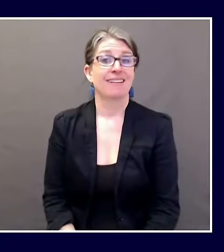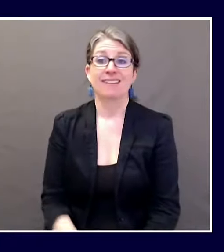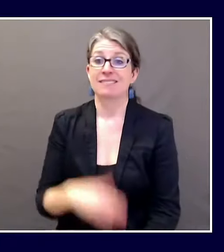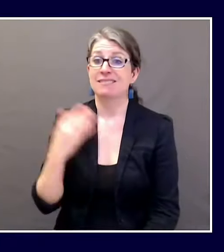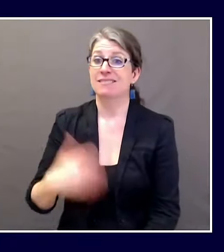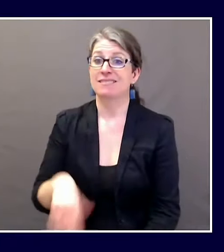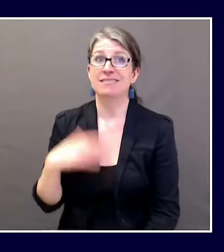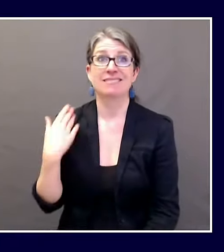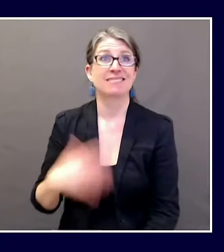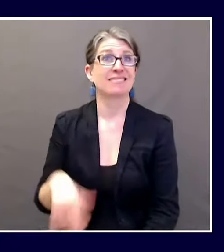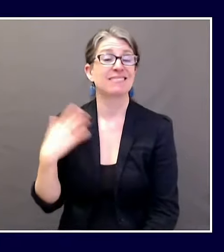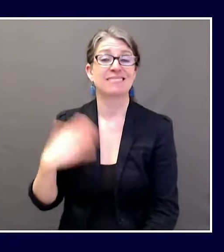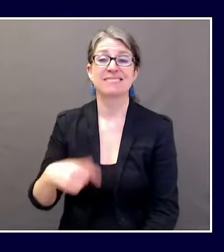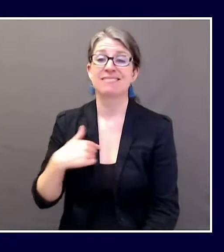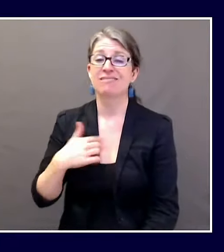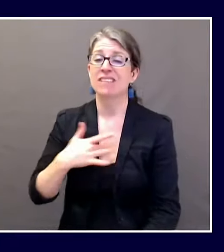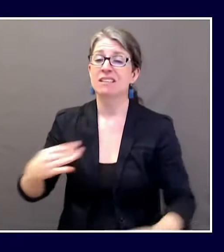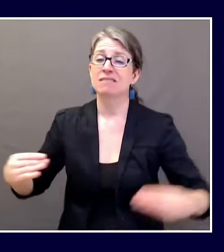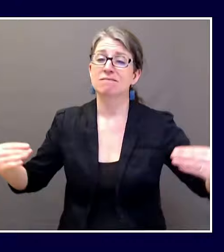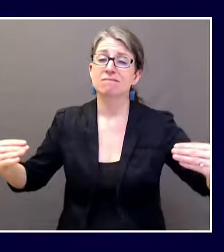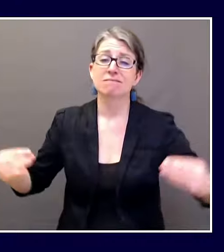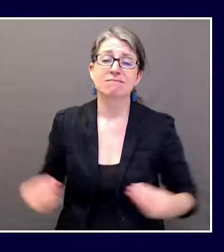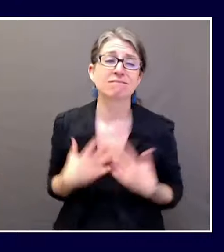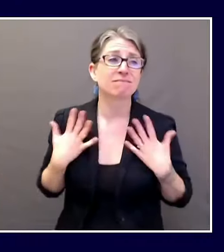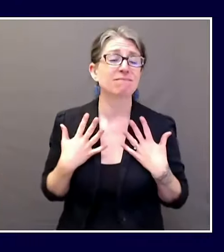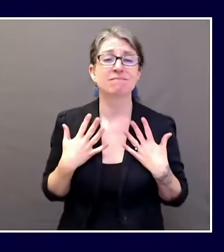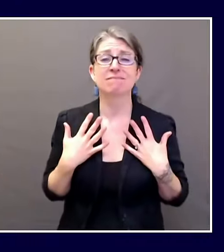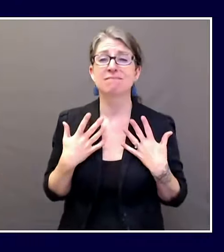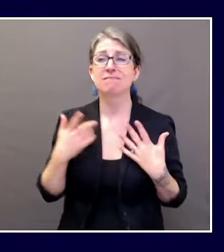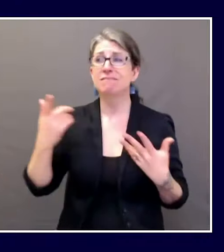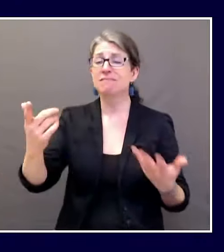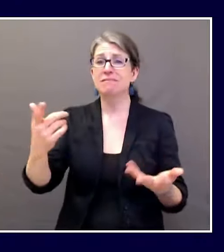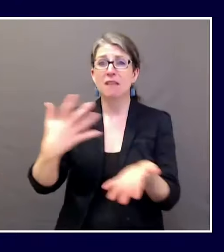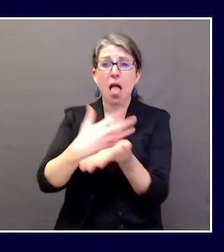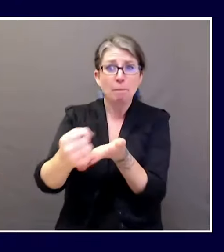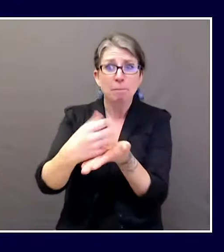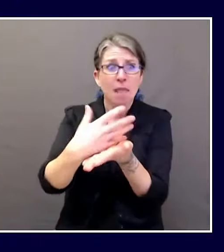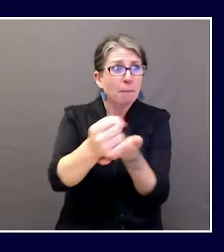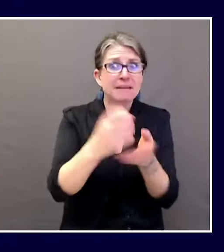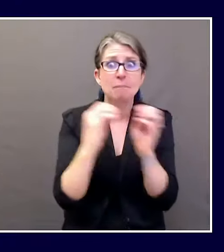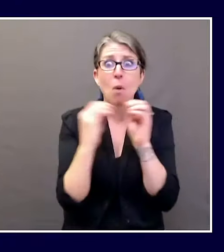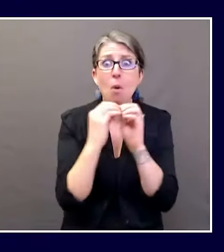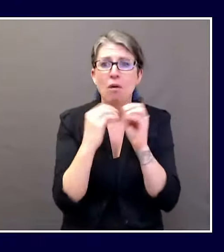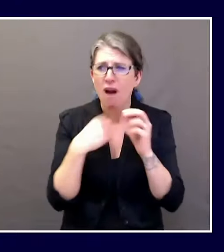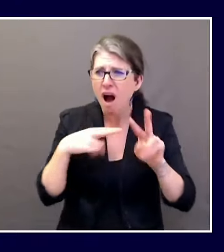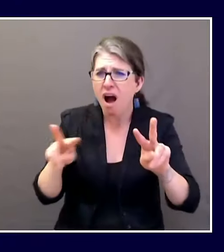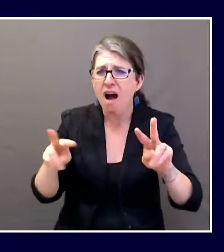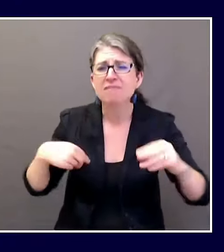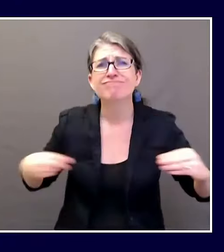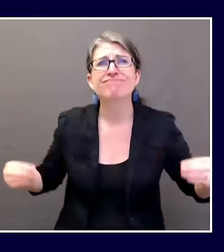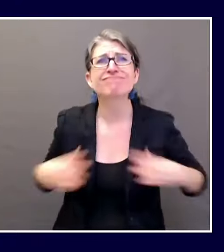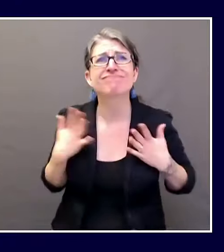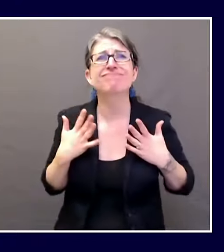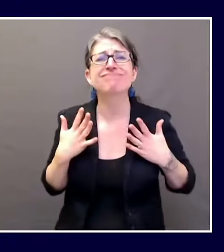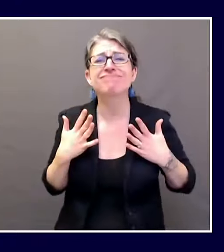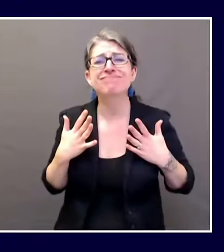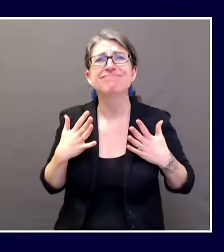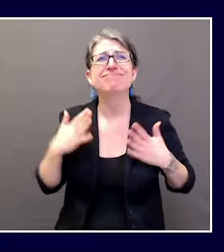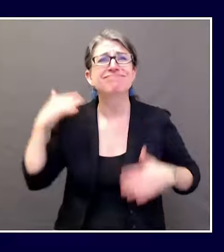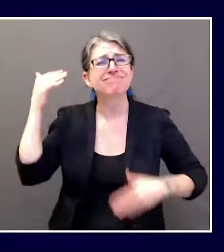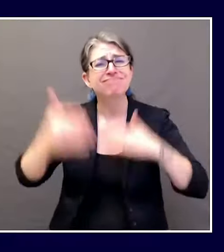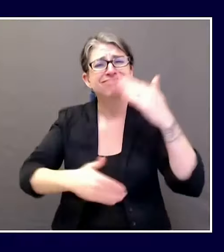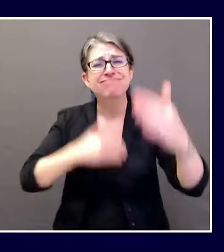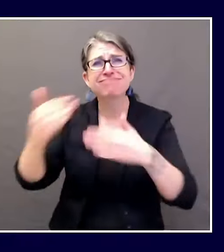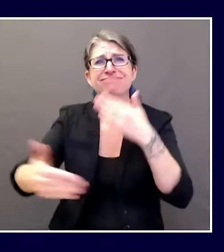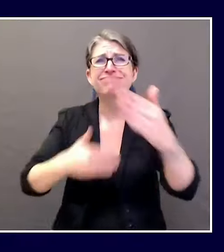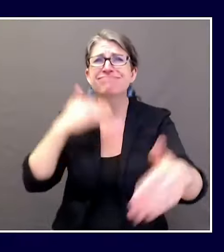from each of those vaccination providers. Without fail, in my conversations with them, when I have asked them to reach higher and